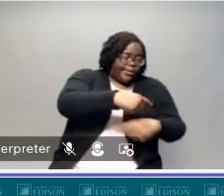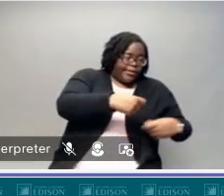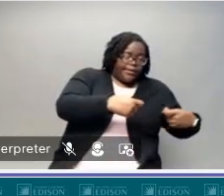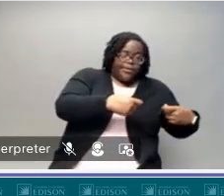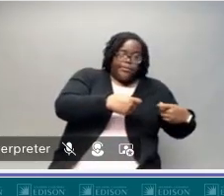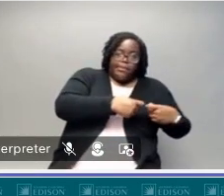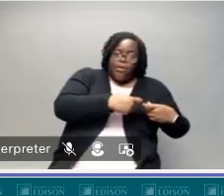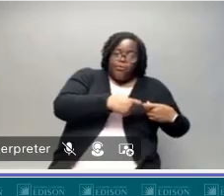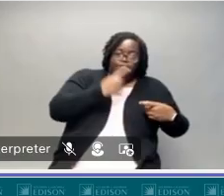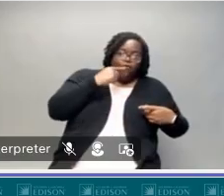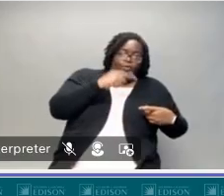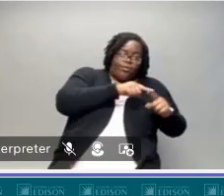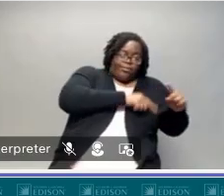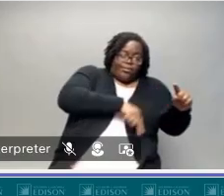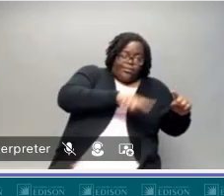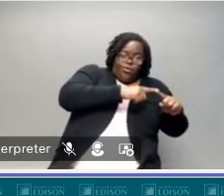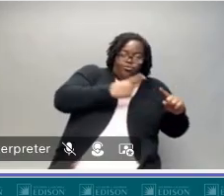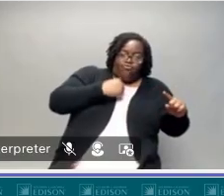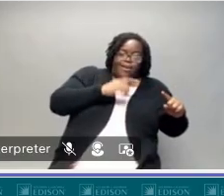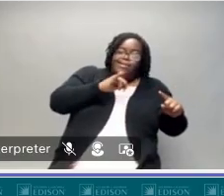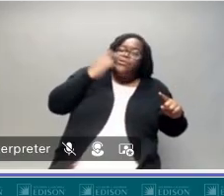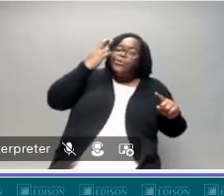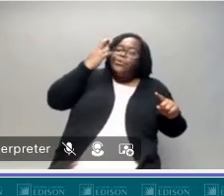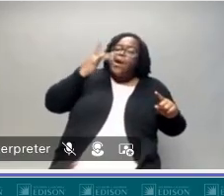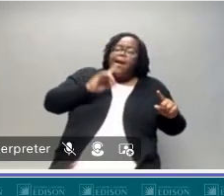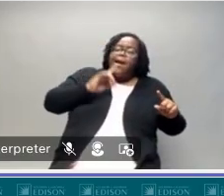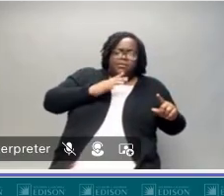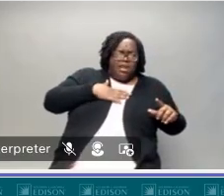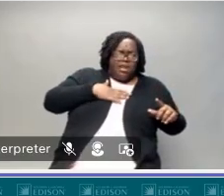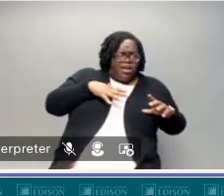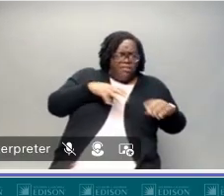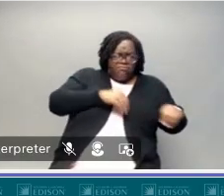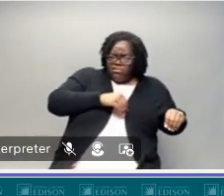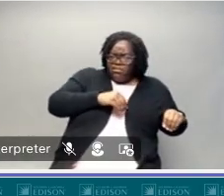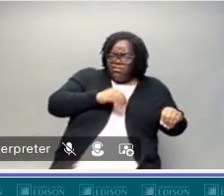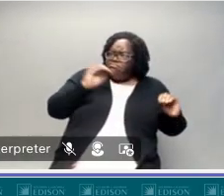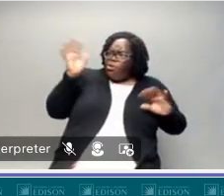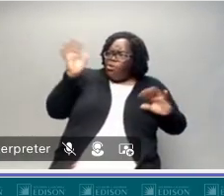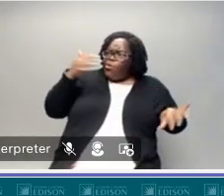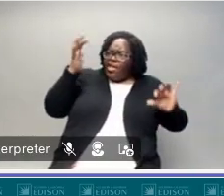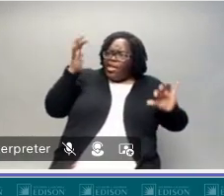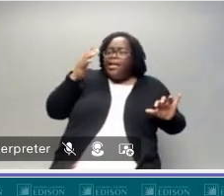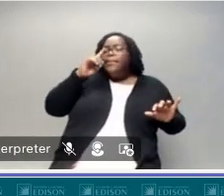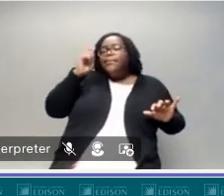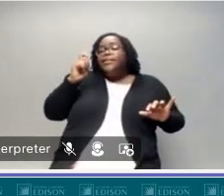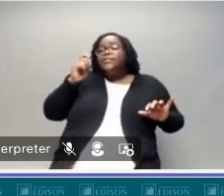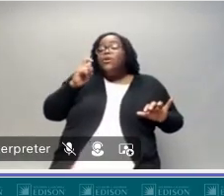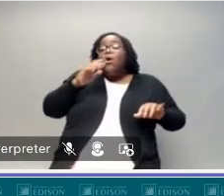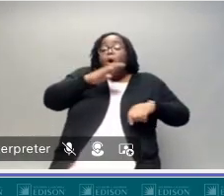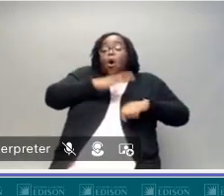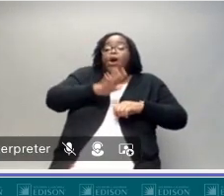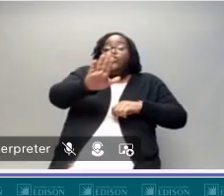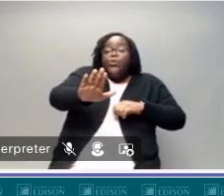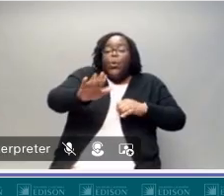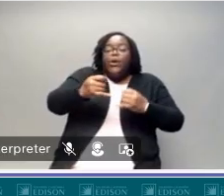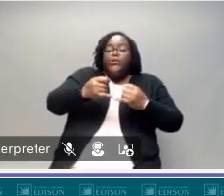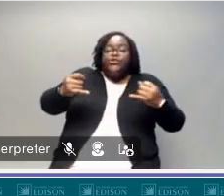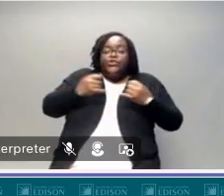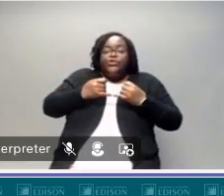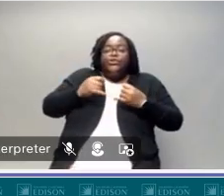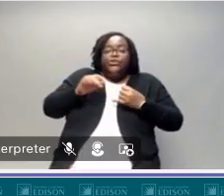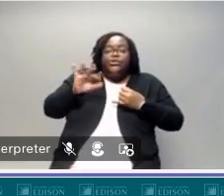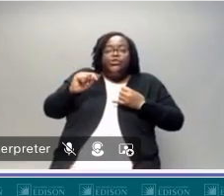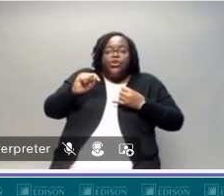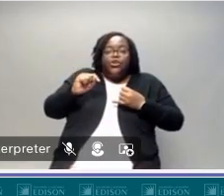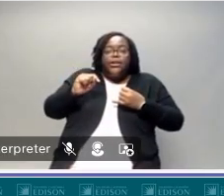was beyond it. So that's the answer to why is my power when it isn't windy, which is it's windy on your circuit. And those weather stations